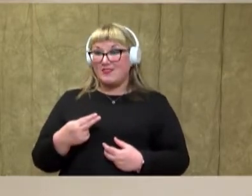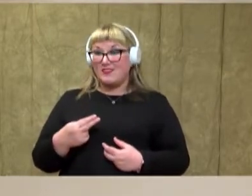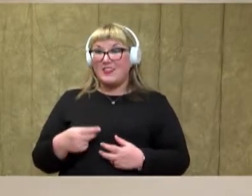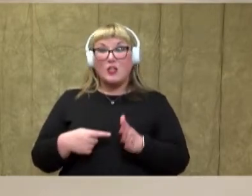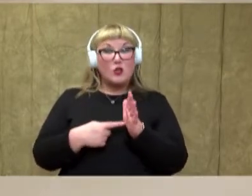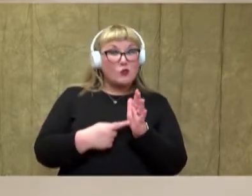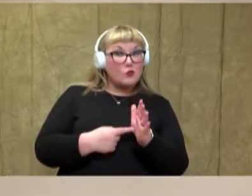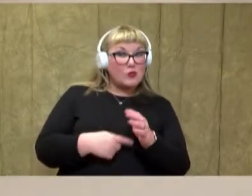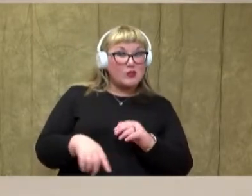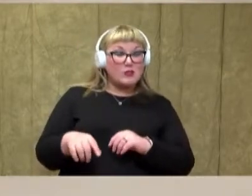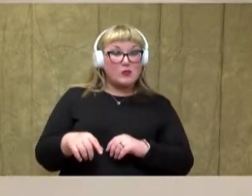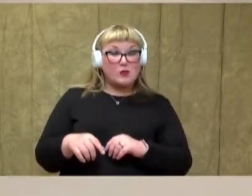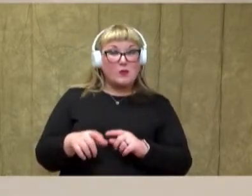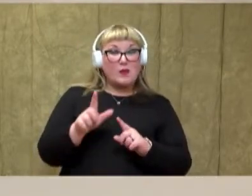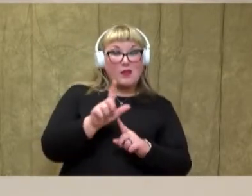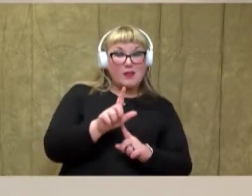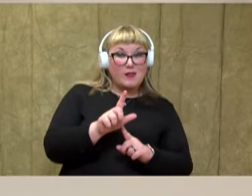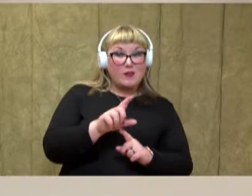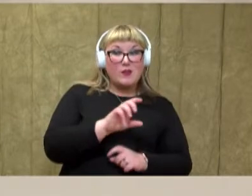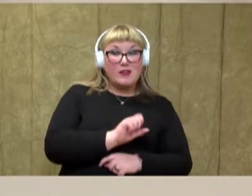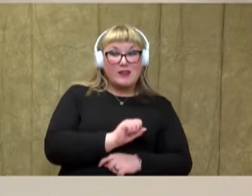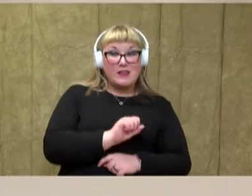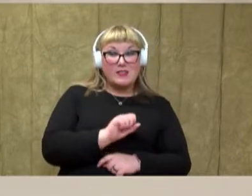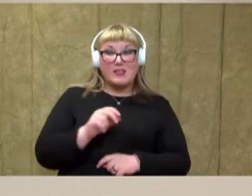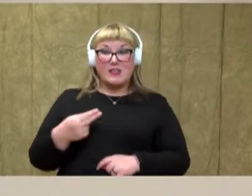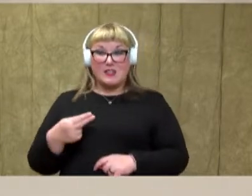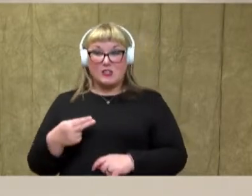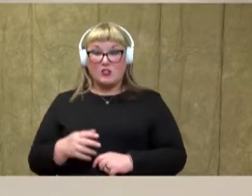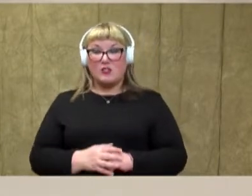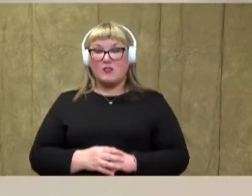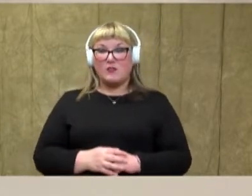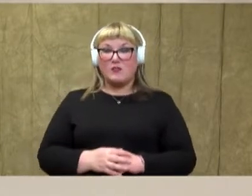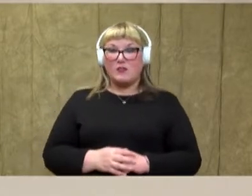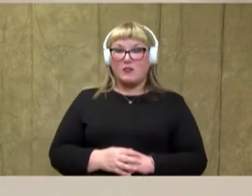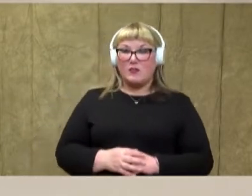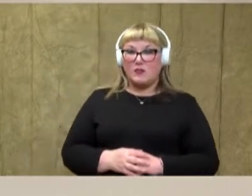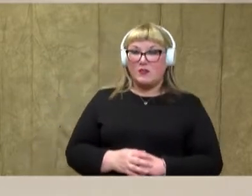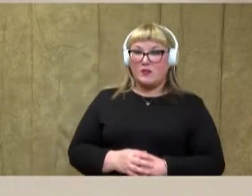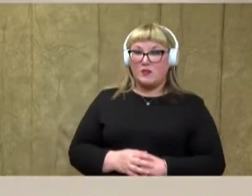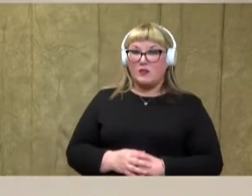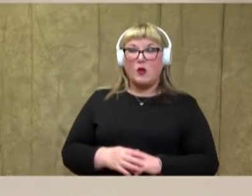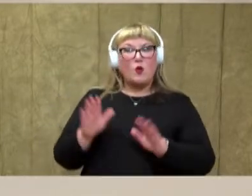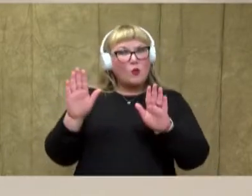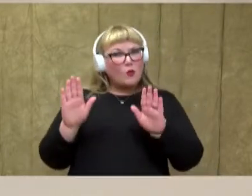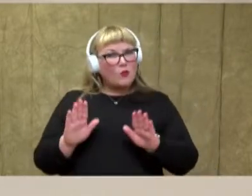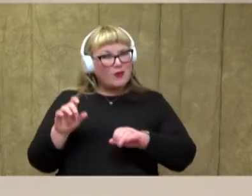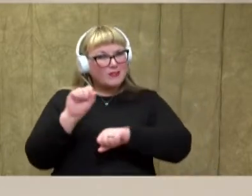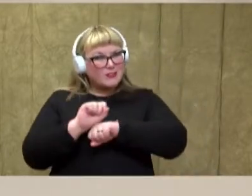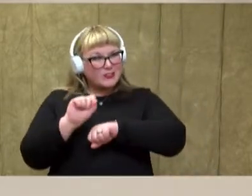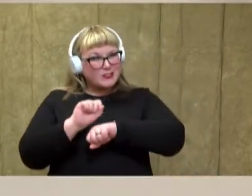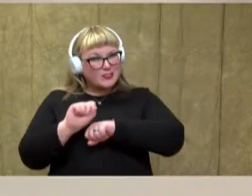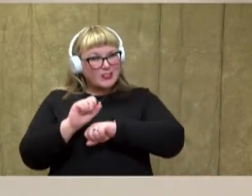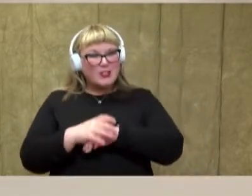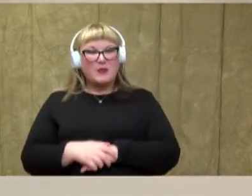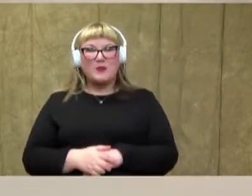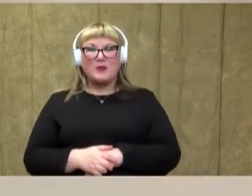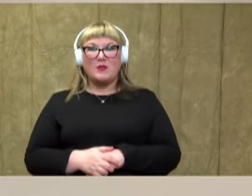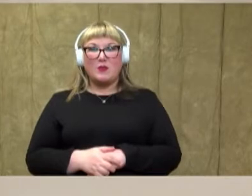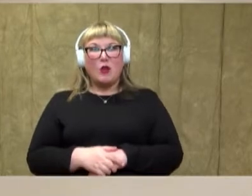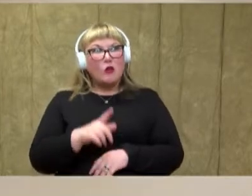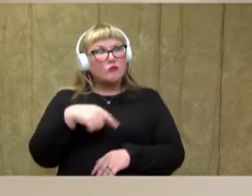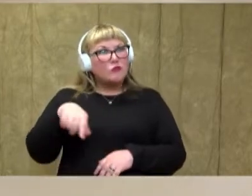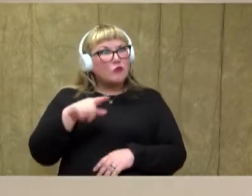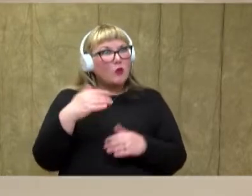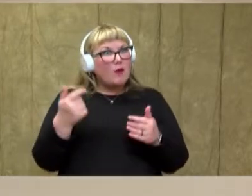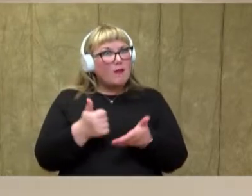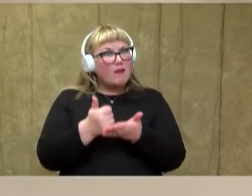the letters S, H. Make sure you have that down. Wonderful job, friends. Look. You all just